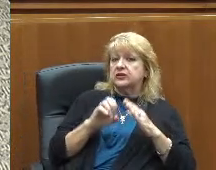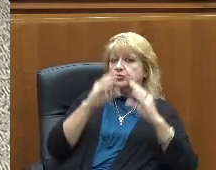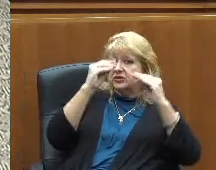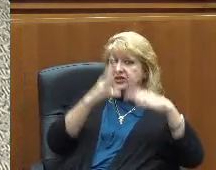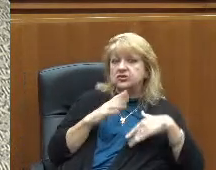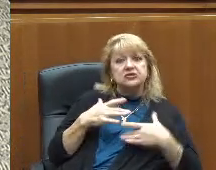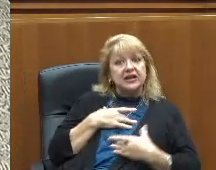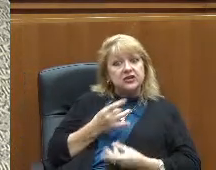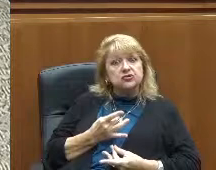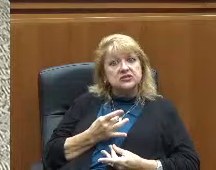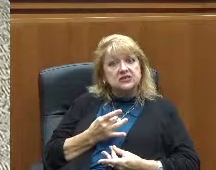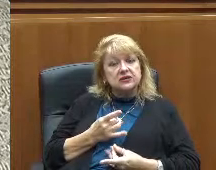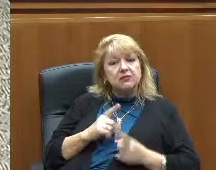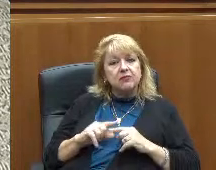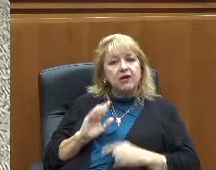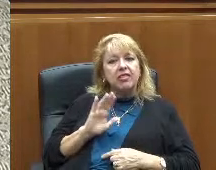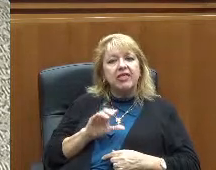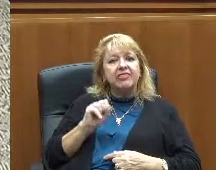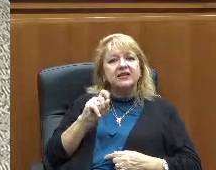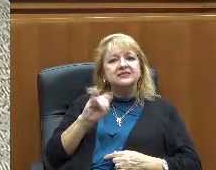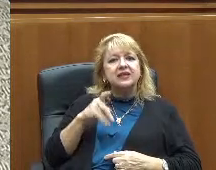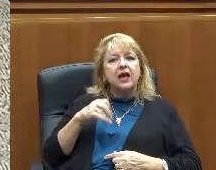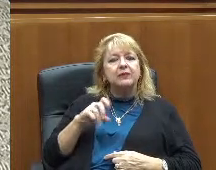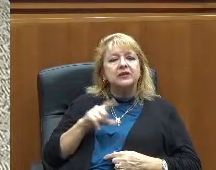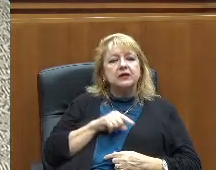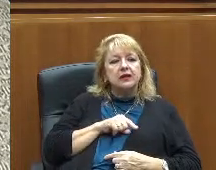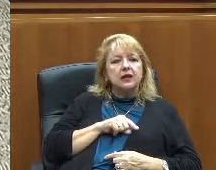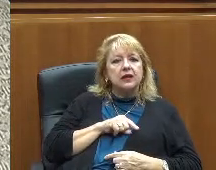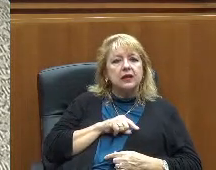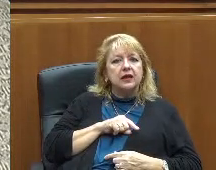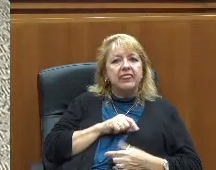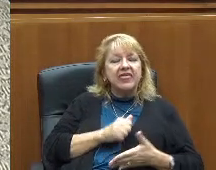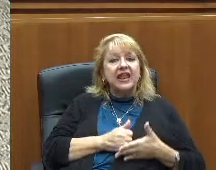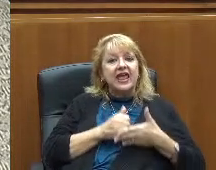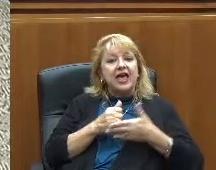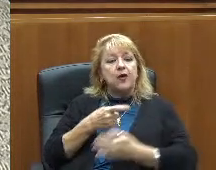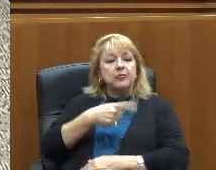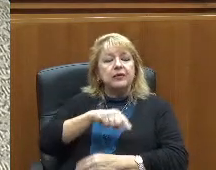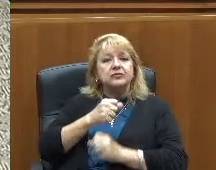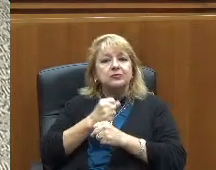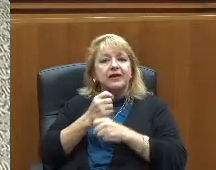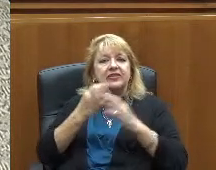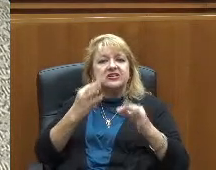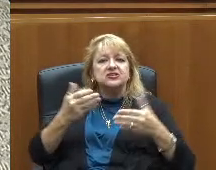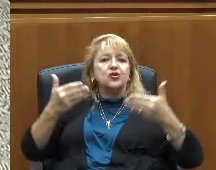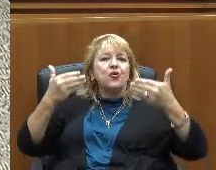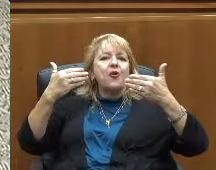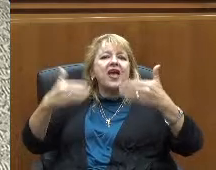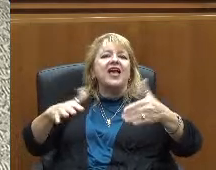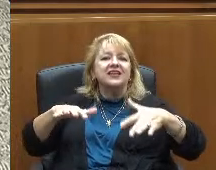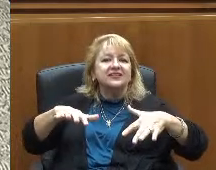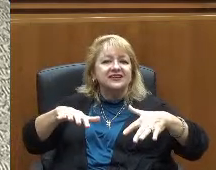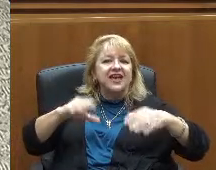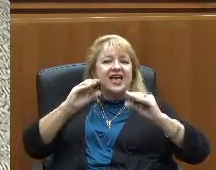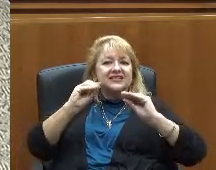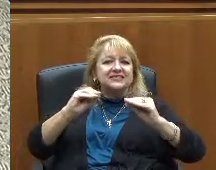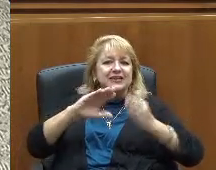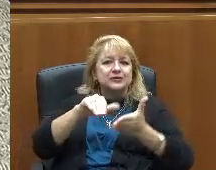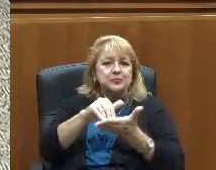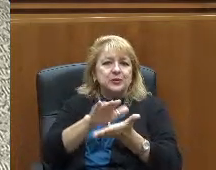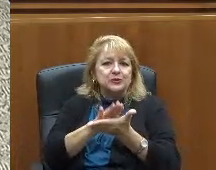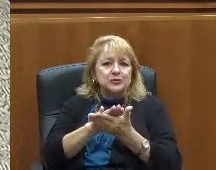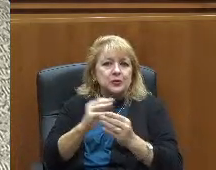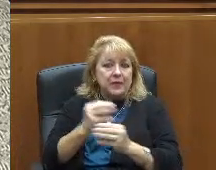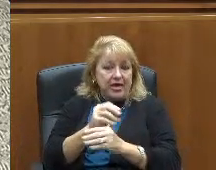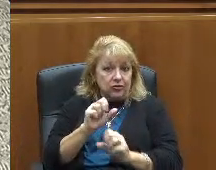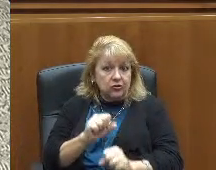were interested, but because of the stipend, that helped them make the decision to go ahead and go and teach middle school